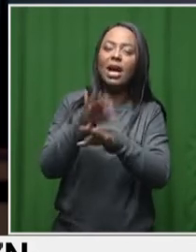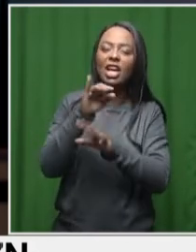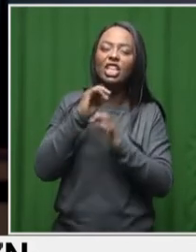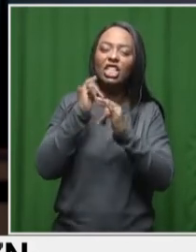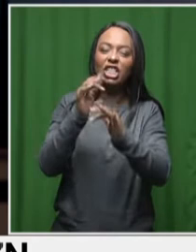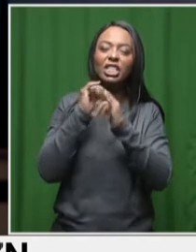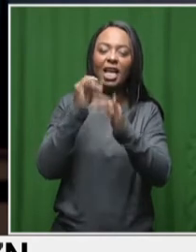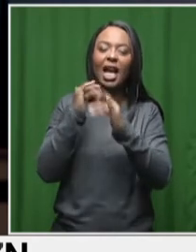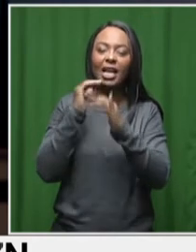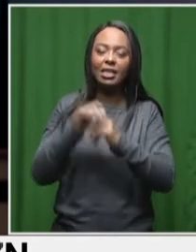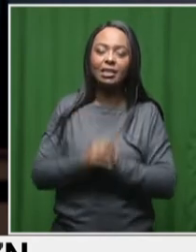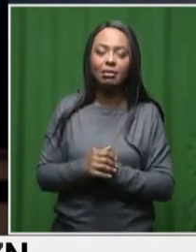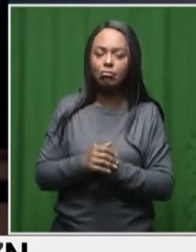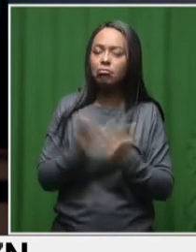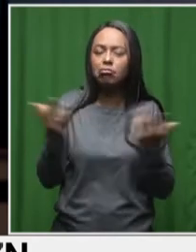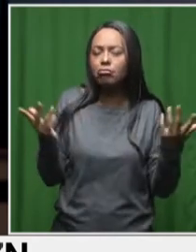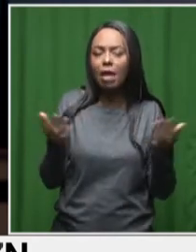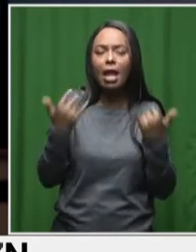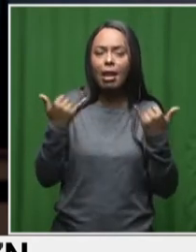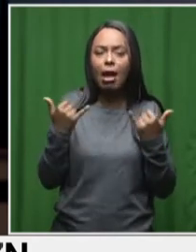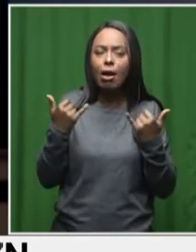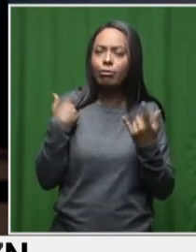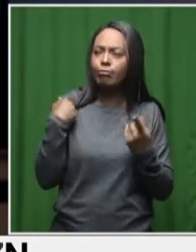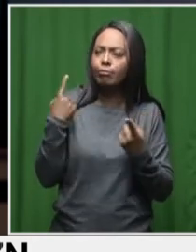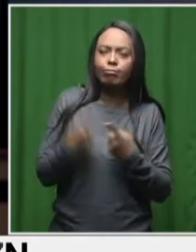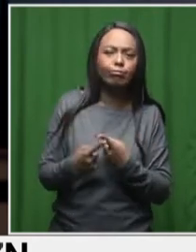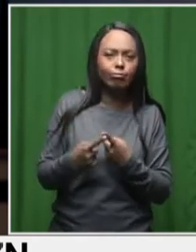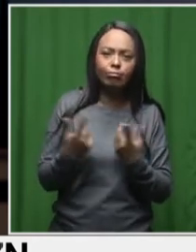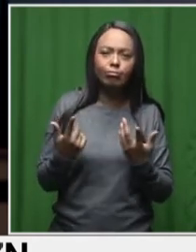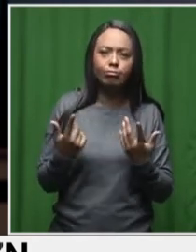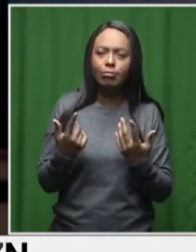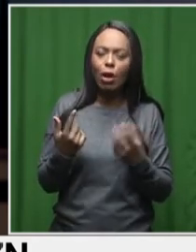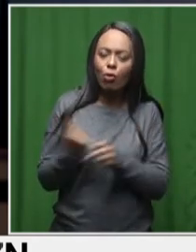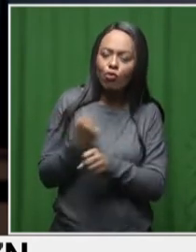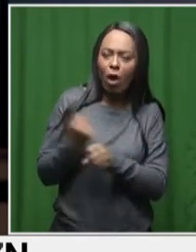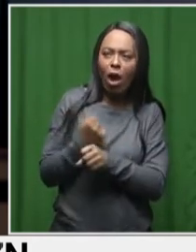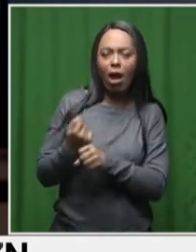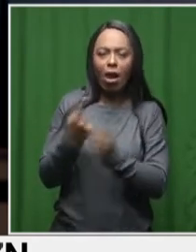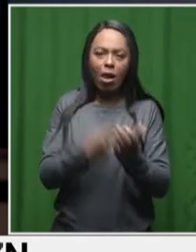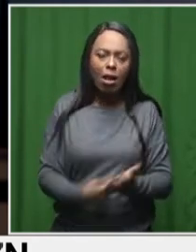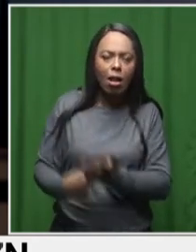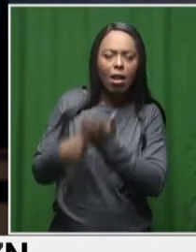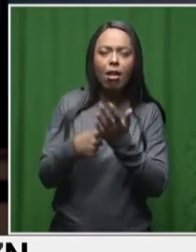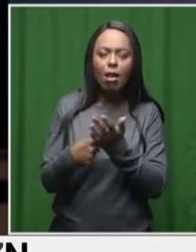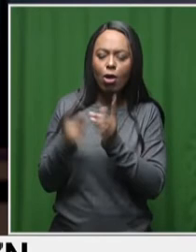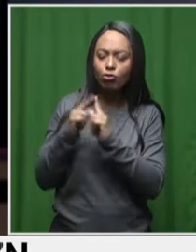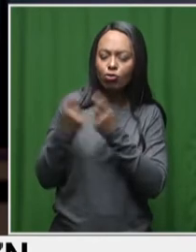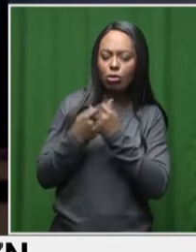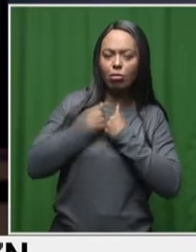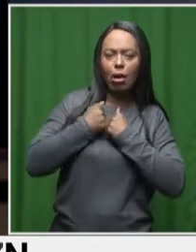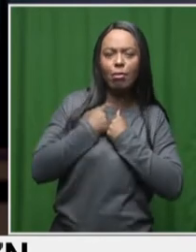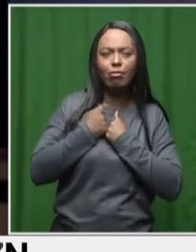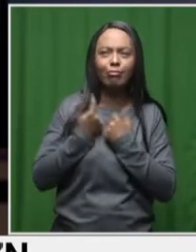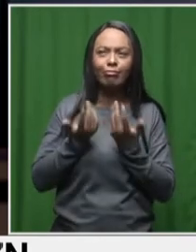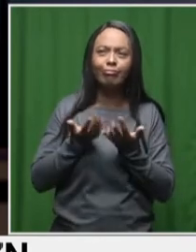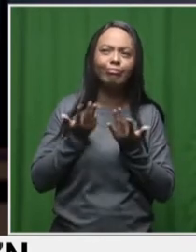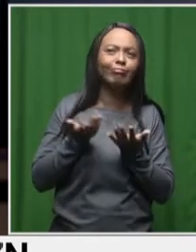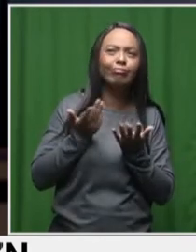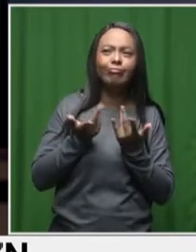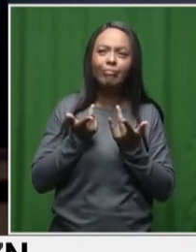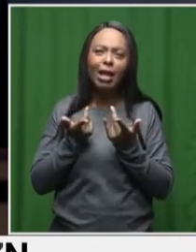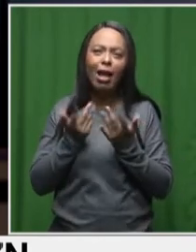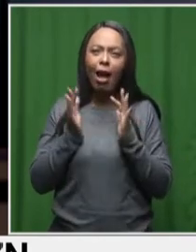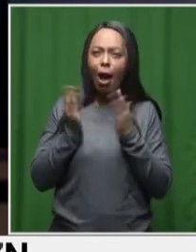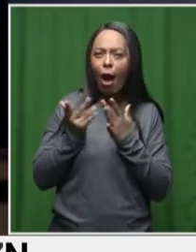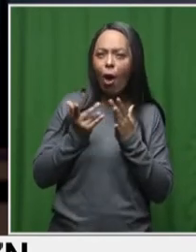I have been already working on discussing with my band of how can we interpret